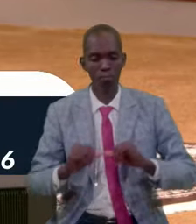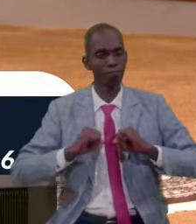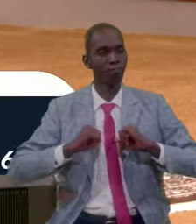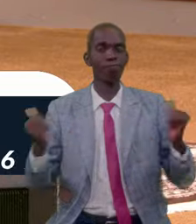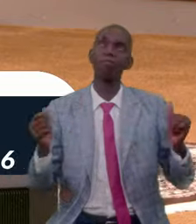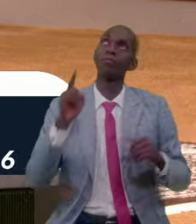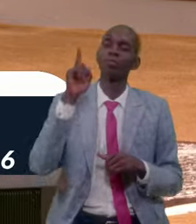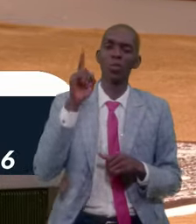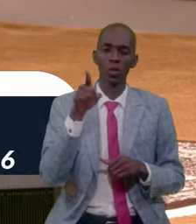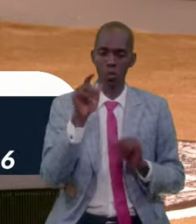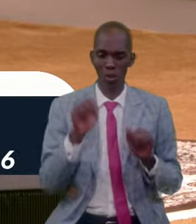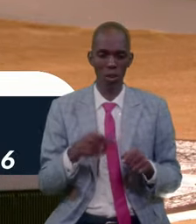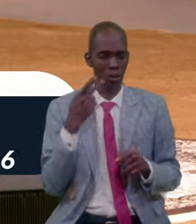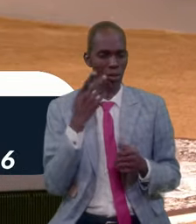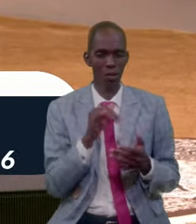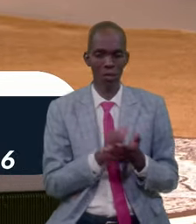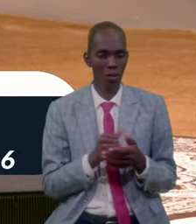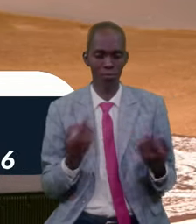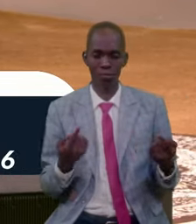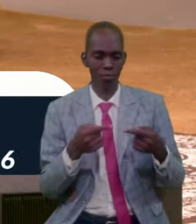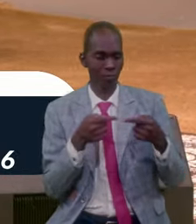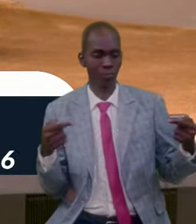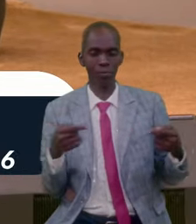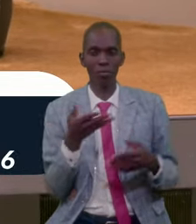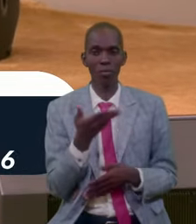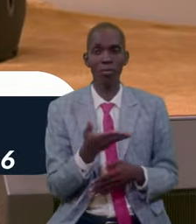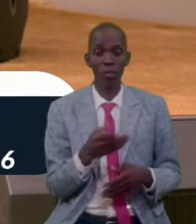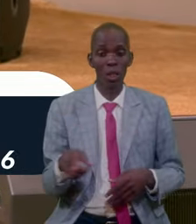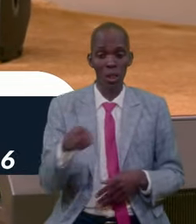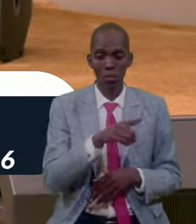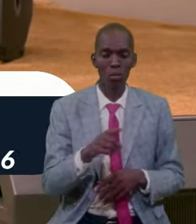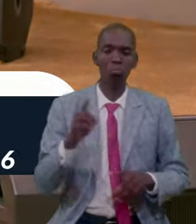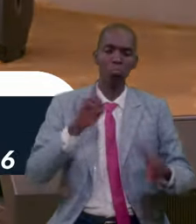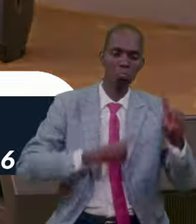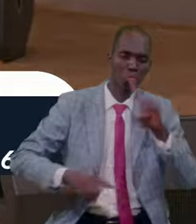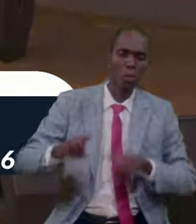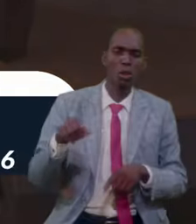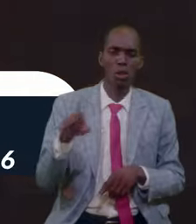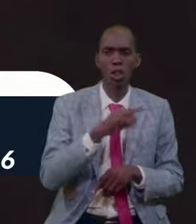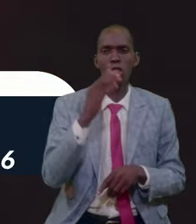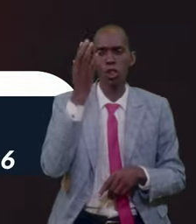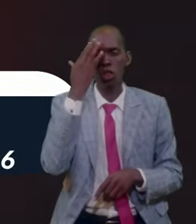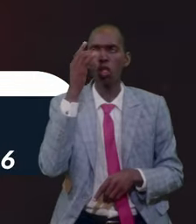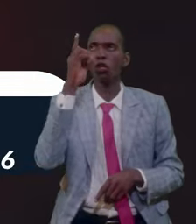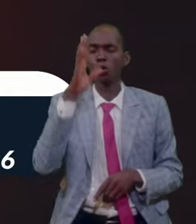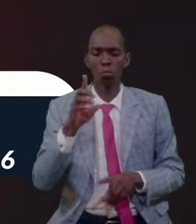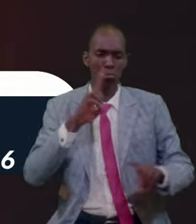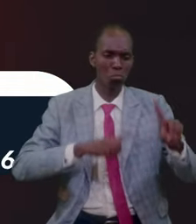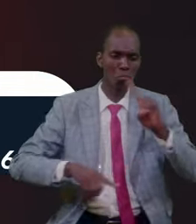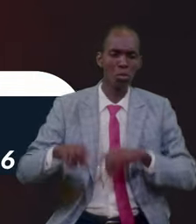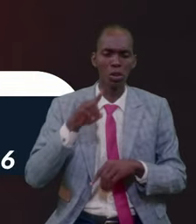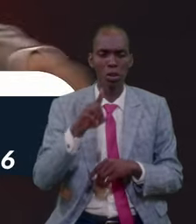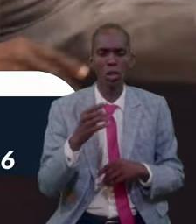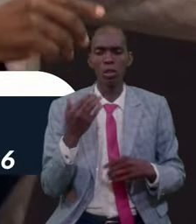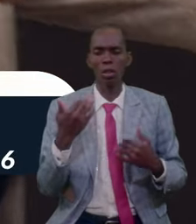see contradiction in their lives. They profess that they believe in God. They profess that they know God. They profess